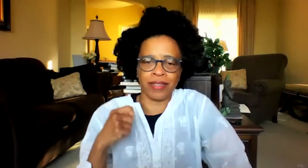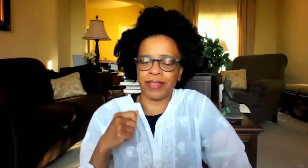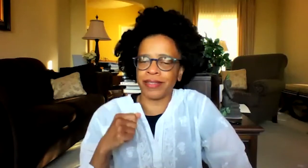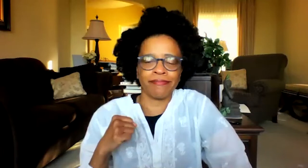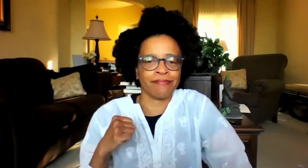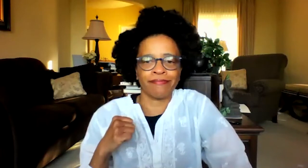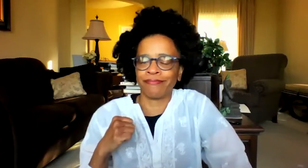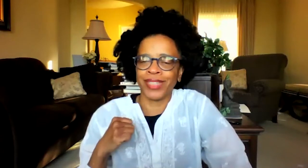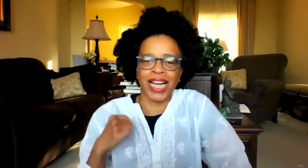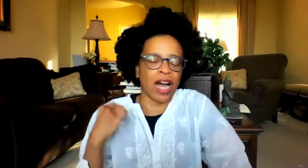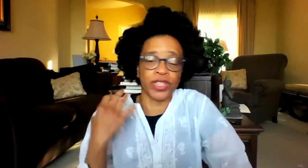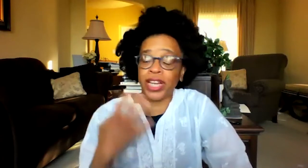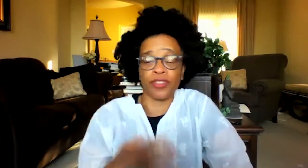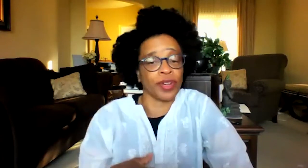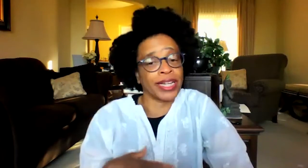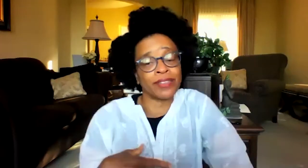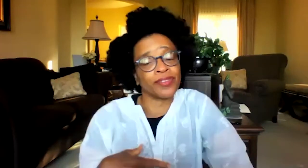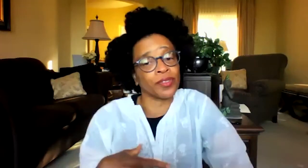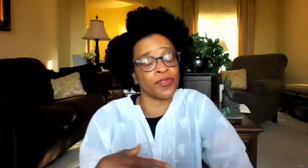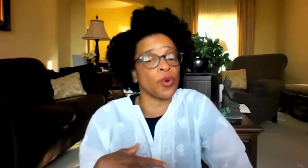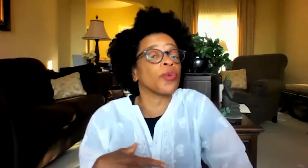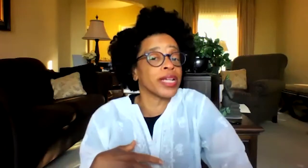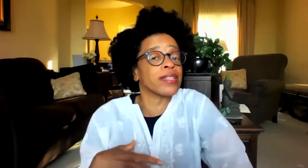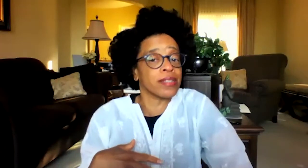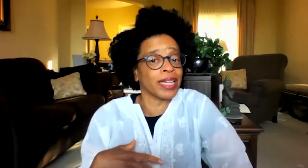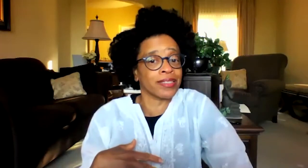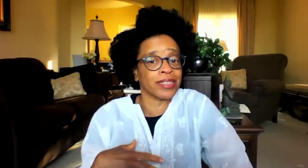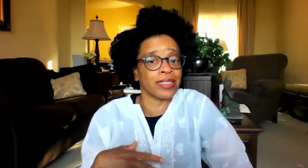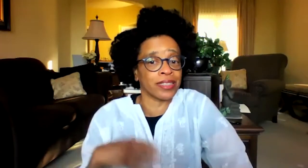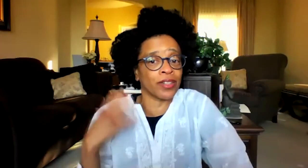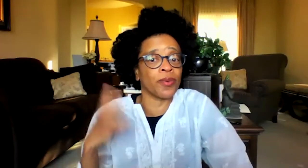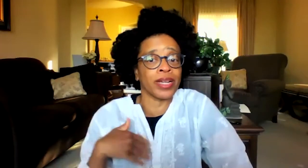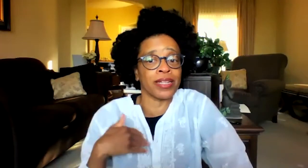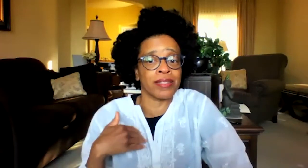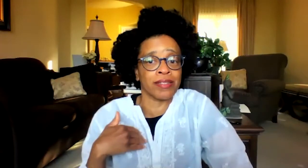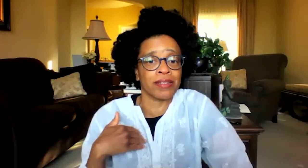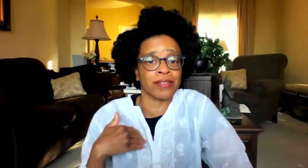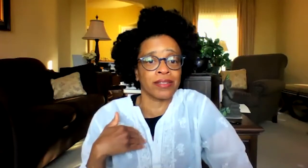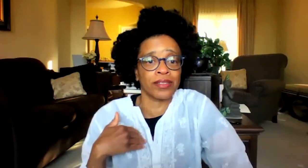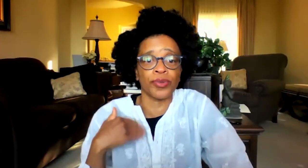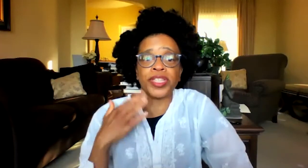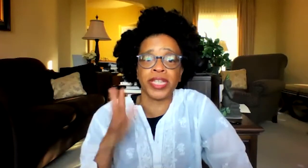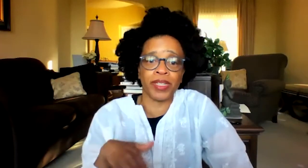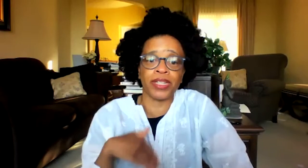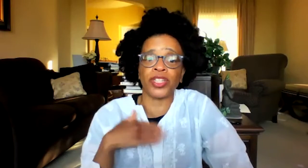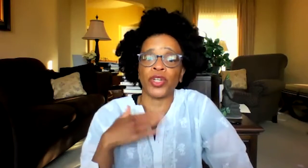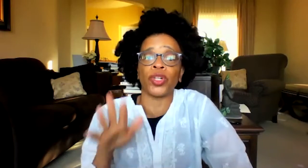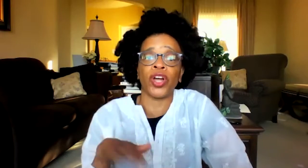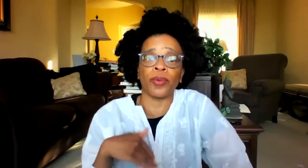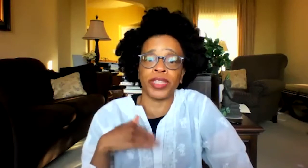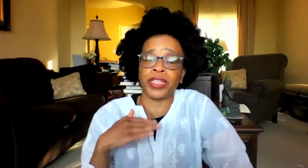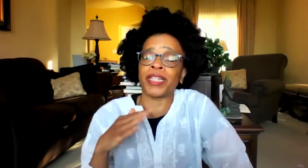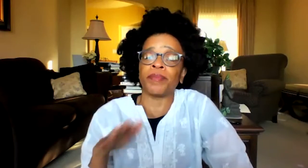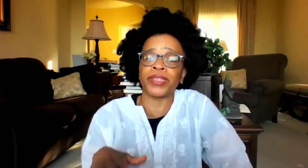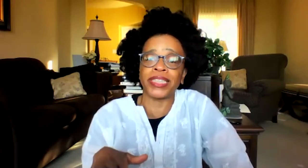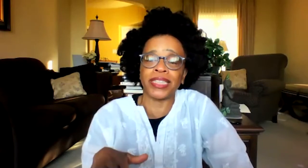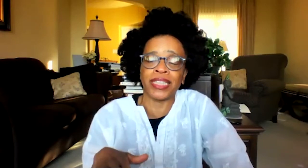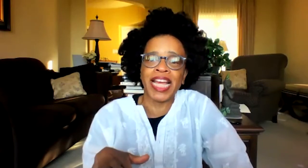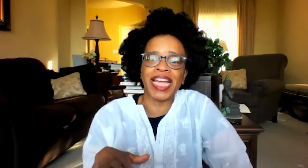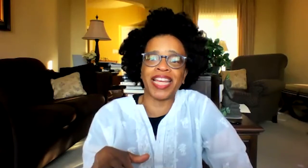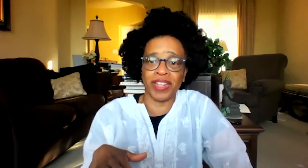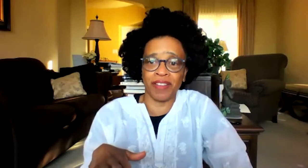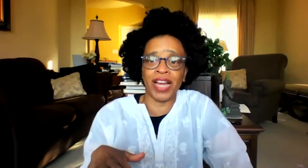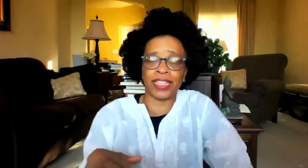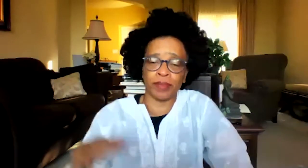in this? How was I trained for racism, actually, in subtle ways, to accept it, to go along with it, to be